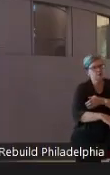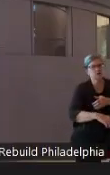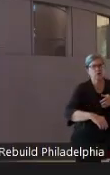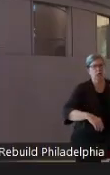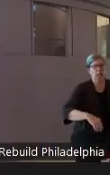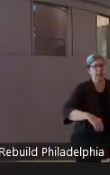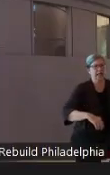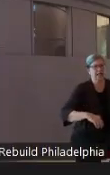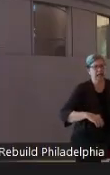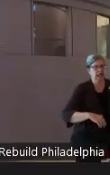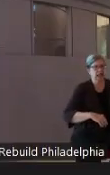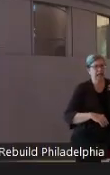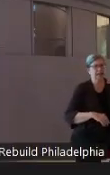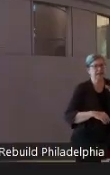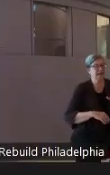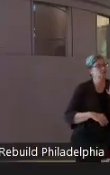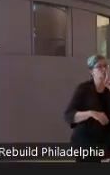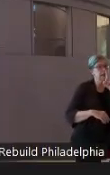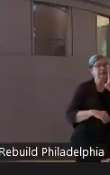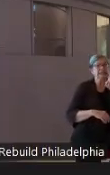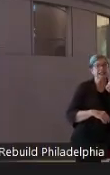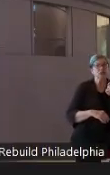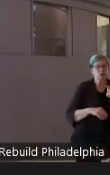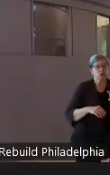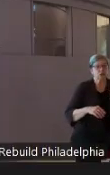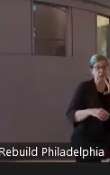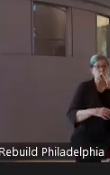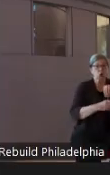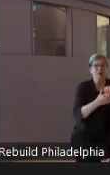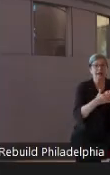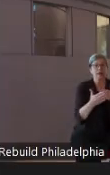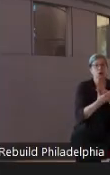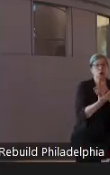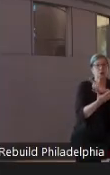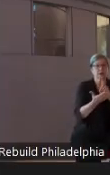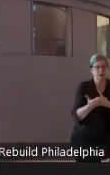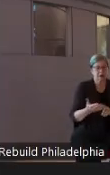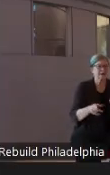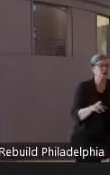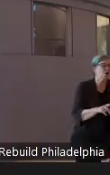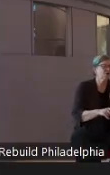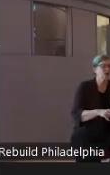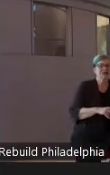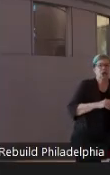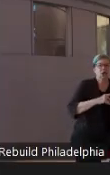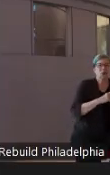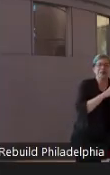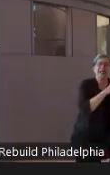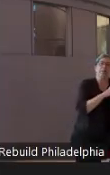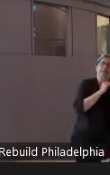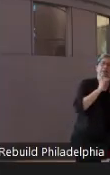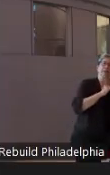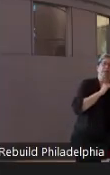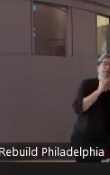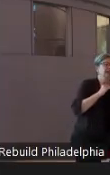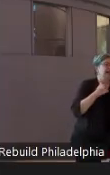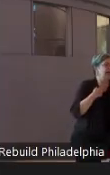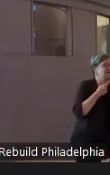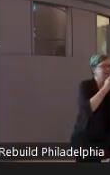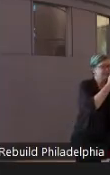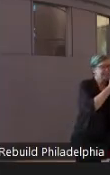was important to retain that in the new design. We also know that it's a very unique building. It has a